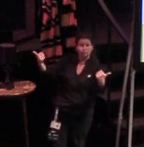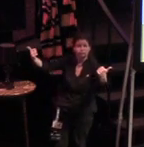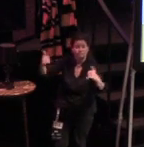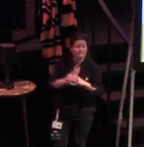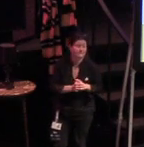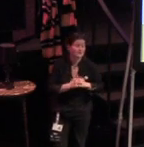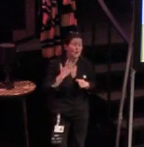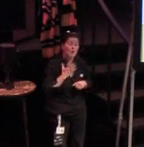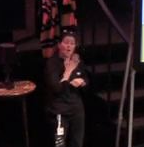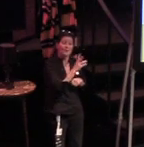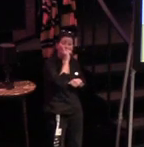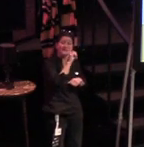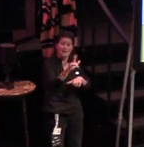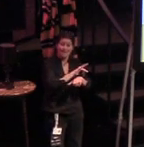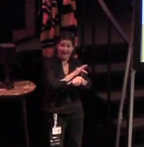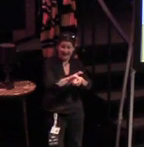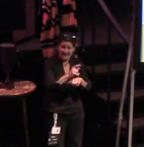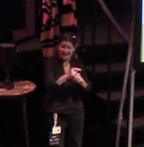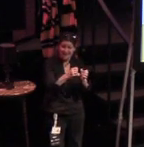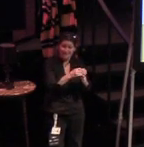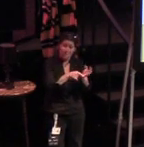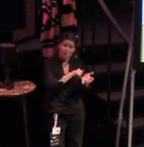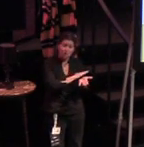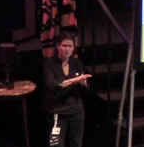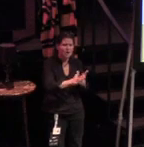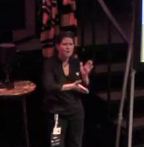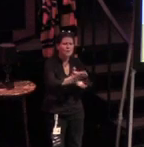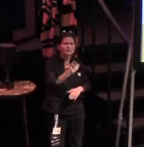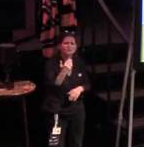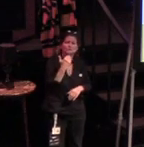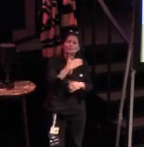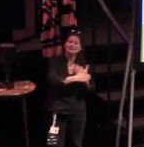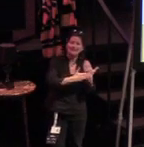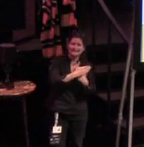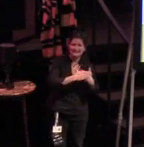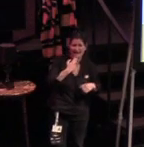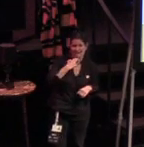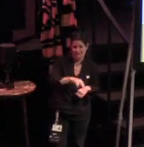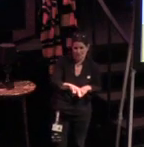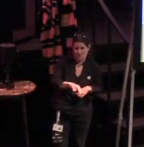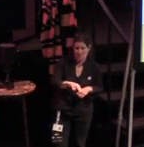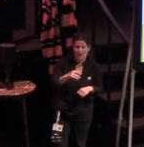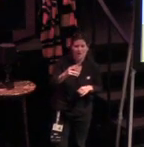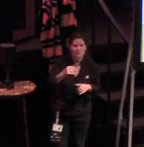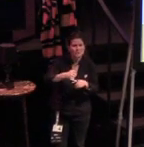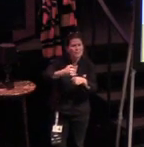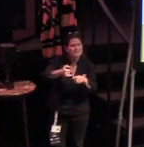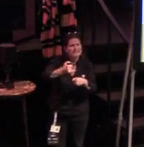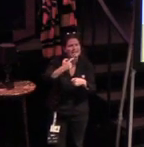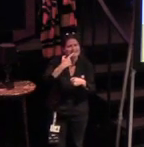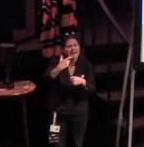to see a play at the bush and I'm my tickets are booked it's for a Saturday matinee of the whiskey tasted by James Graham and